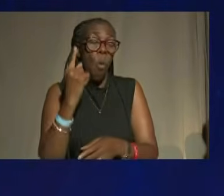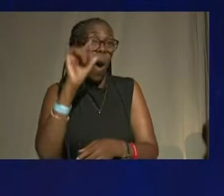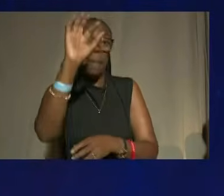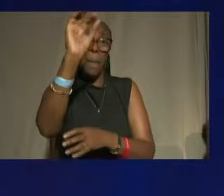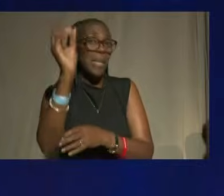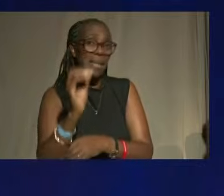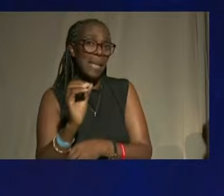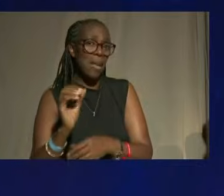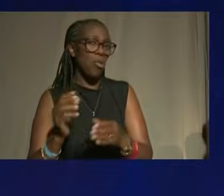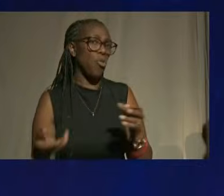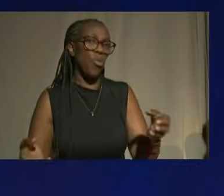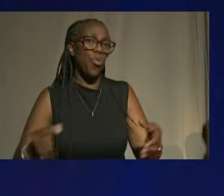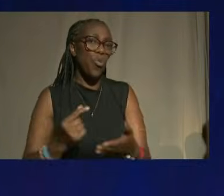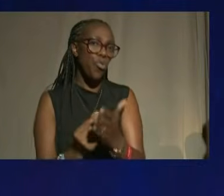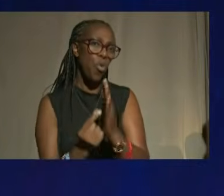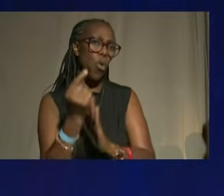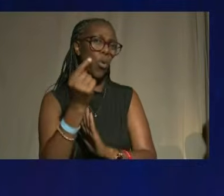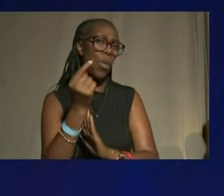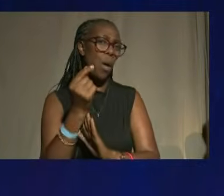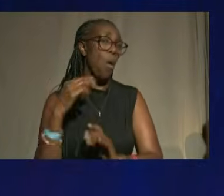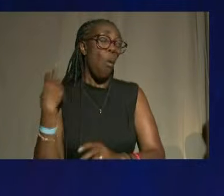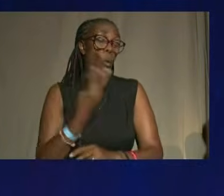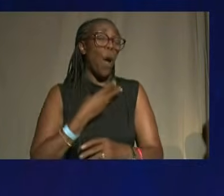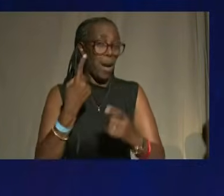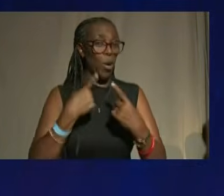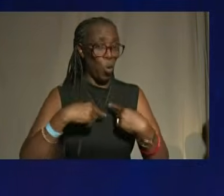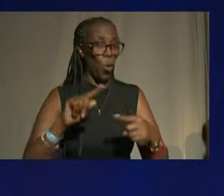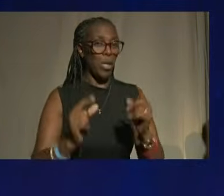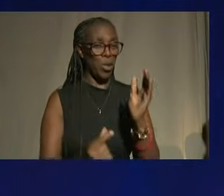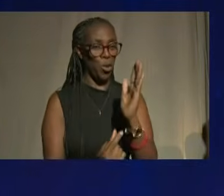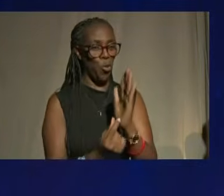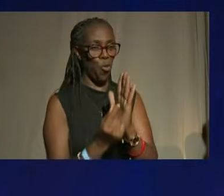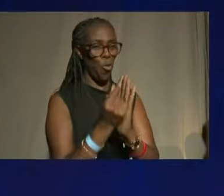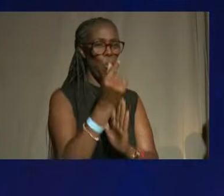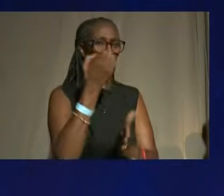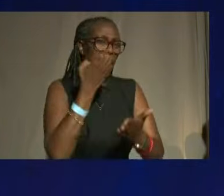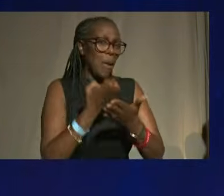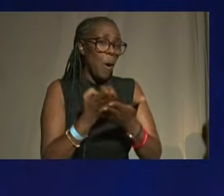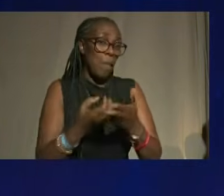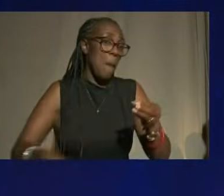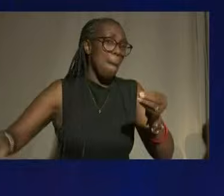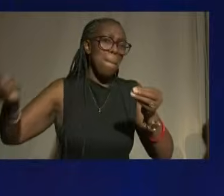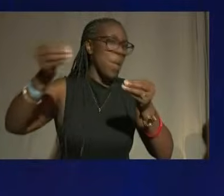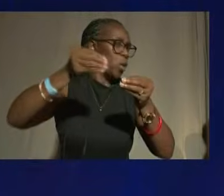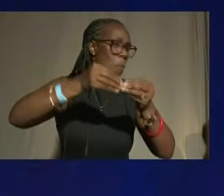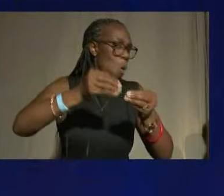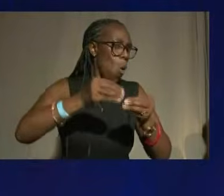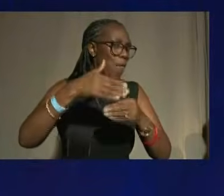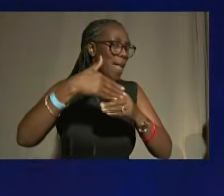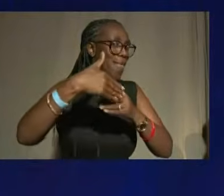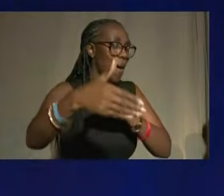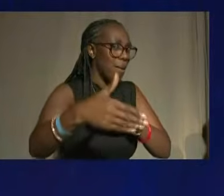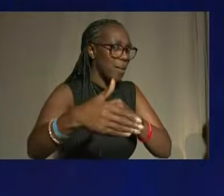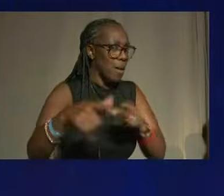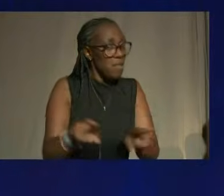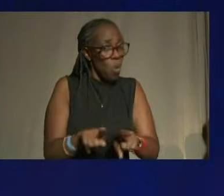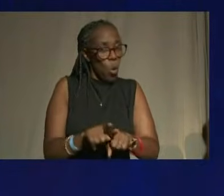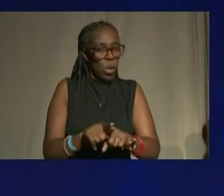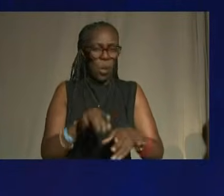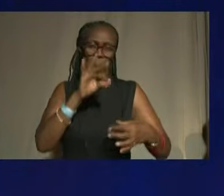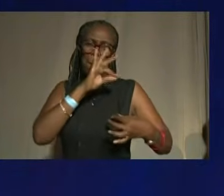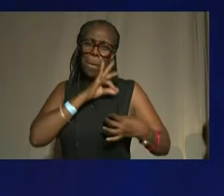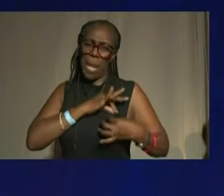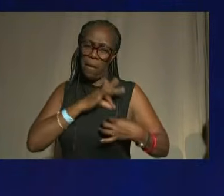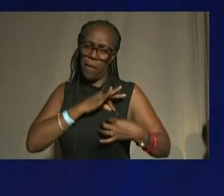We're going to grow the economy by more than that so that we can pay for these things. There's also a benefit when you put more money in the